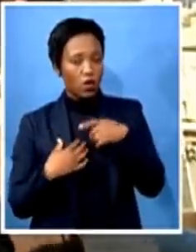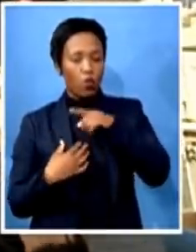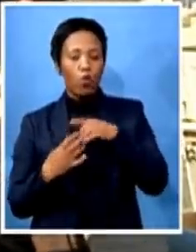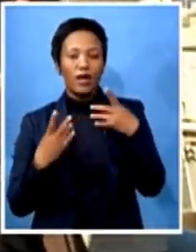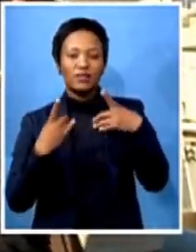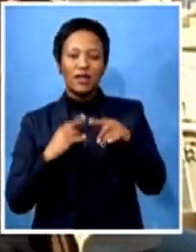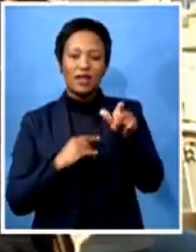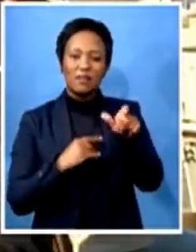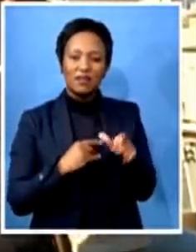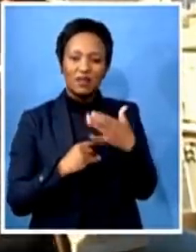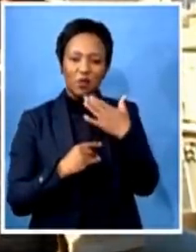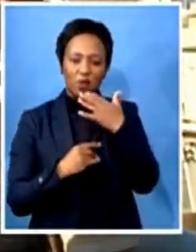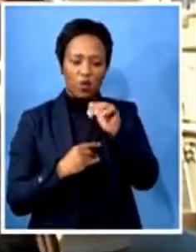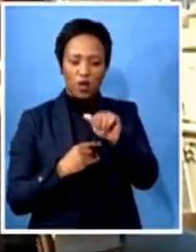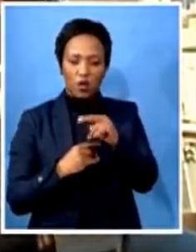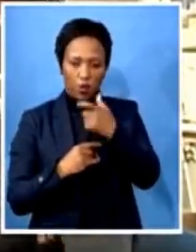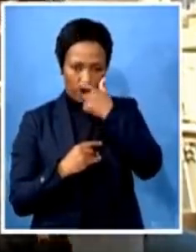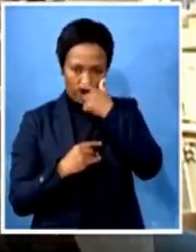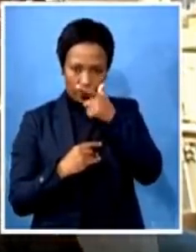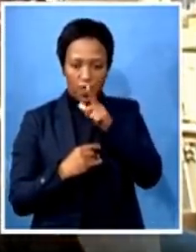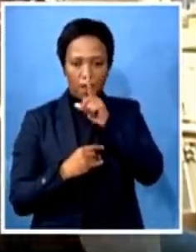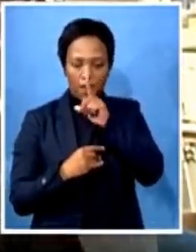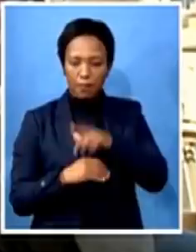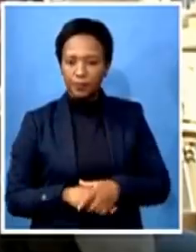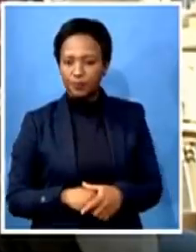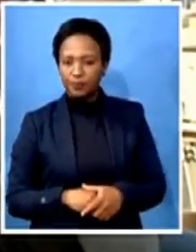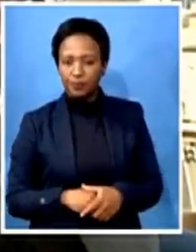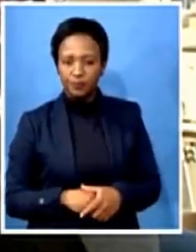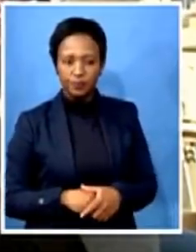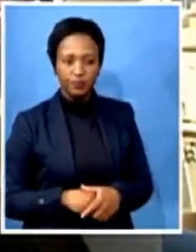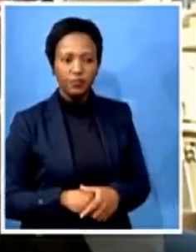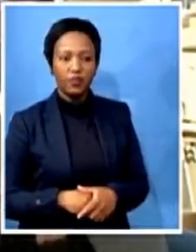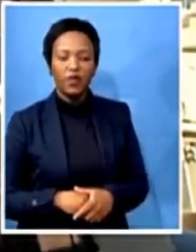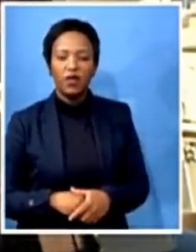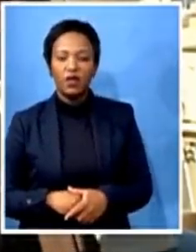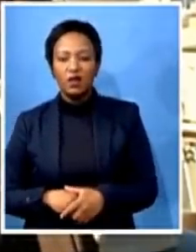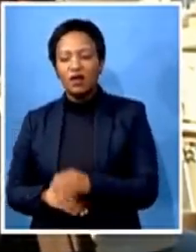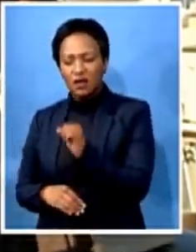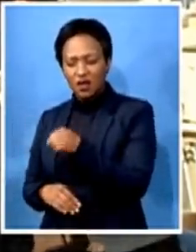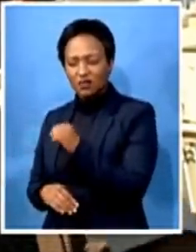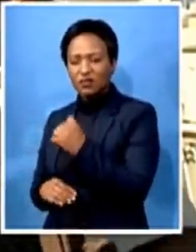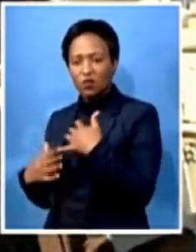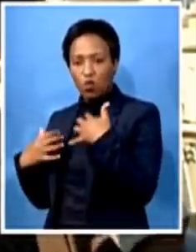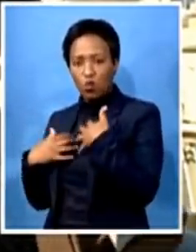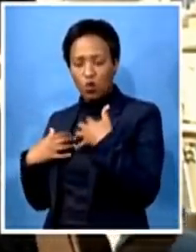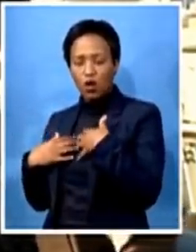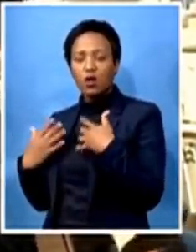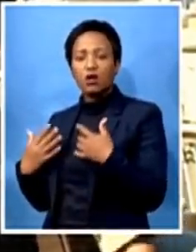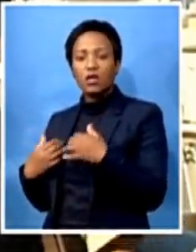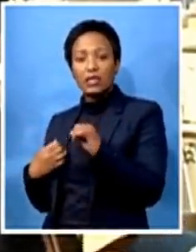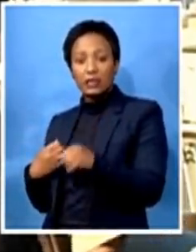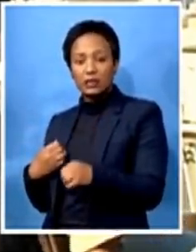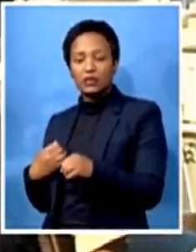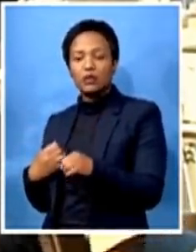that the AU, such a powerful African body that